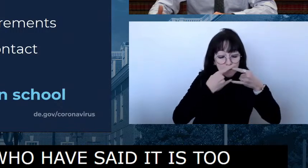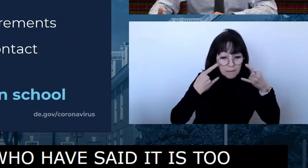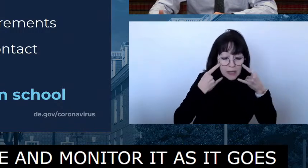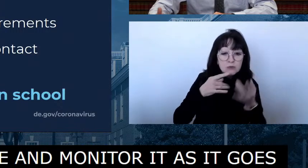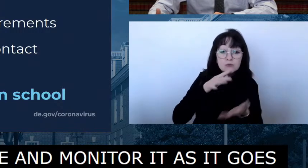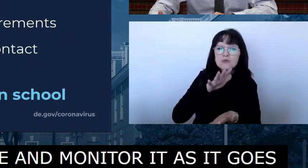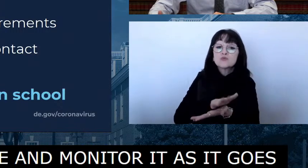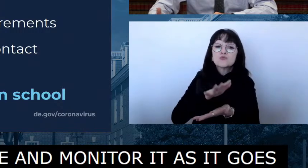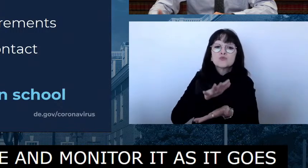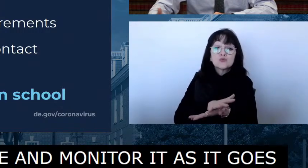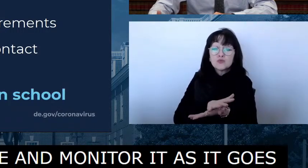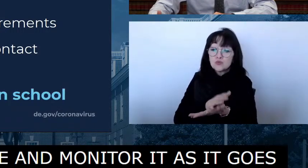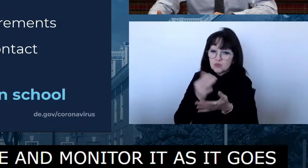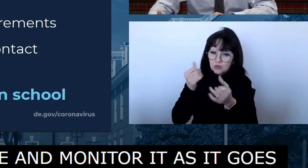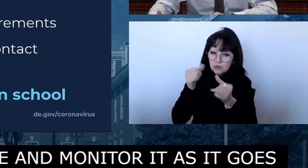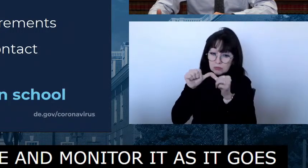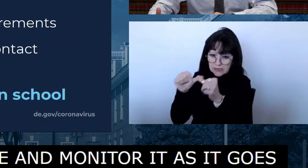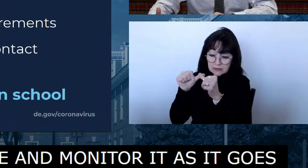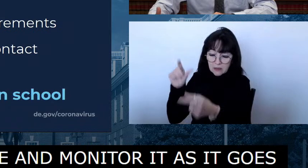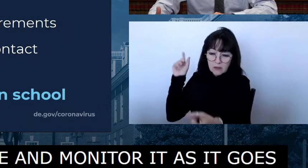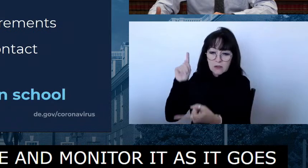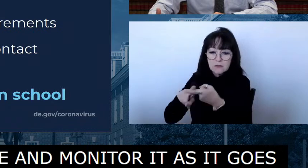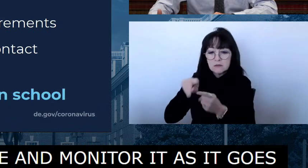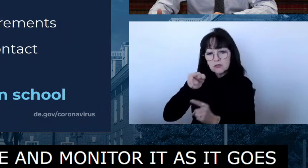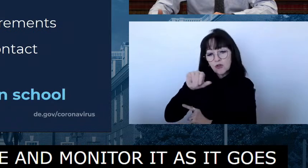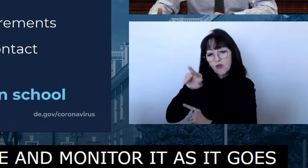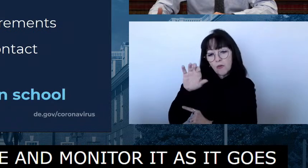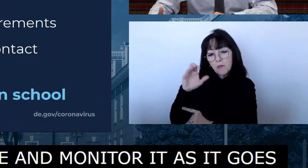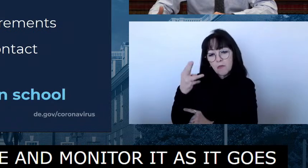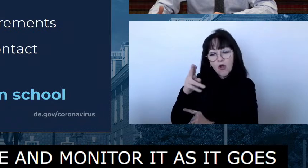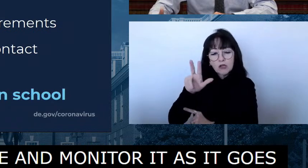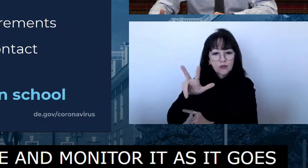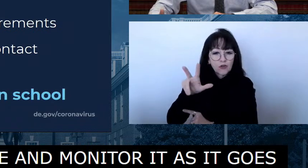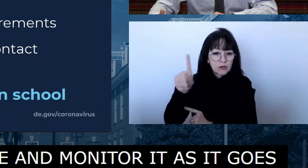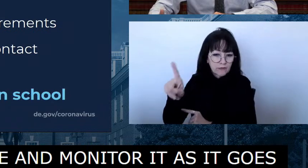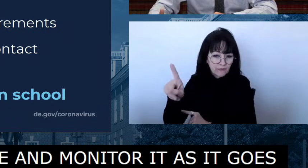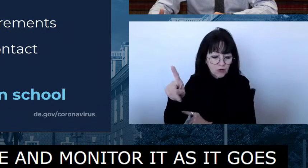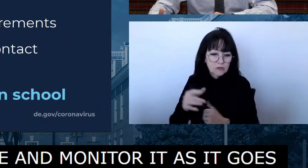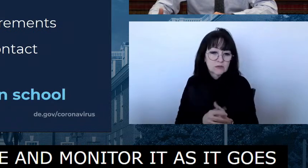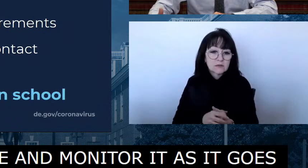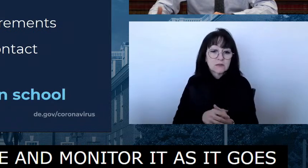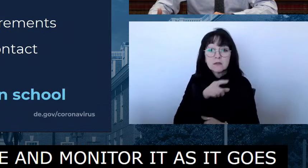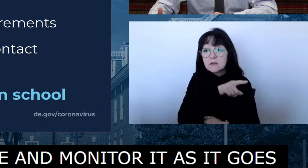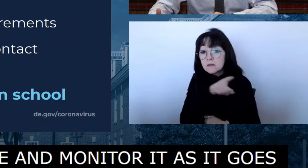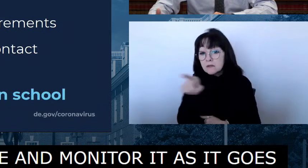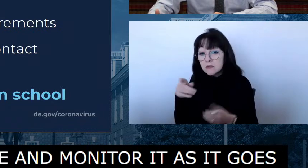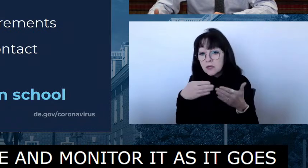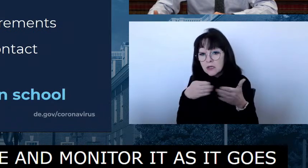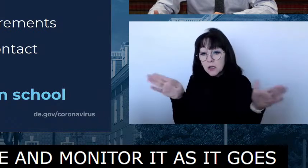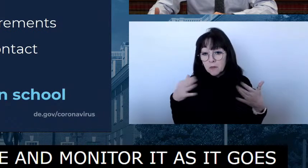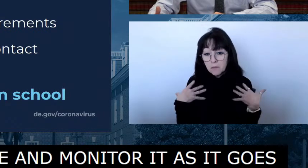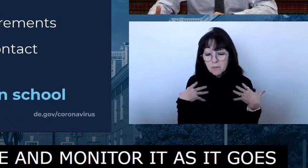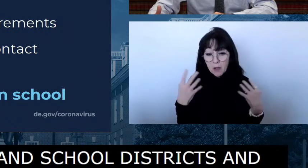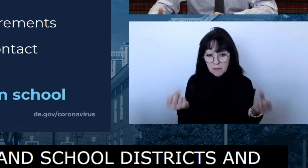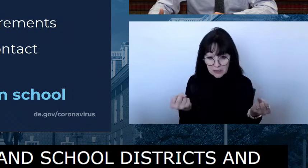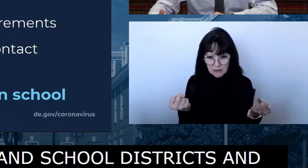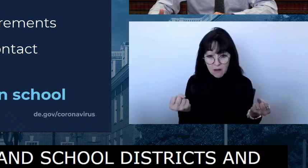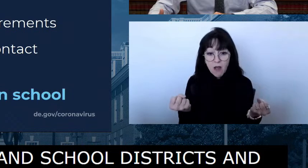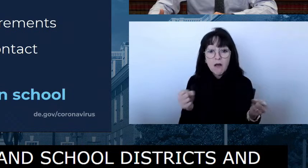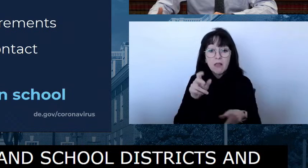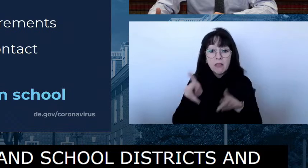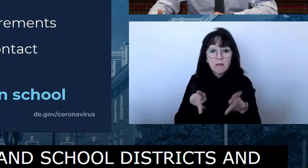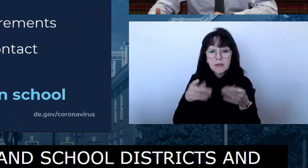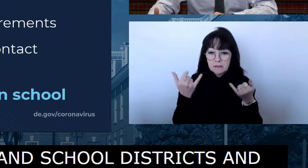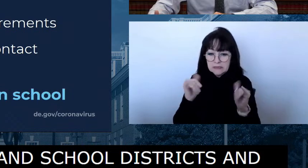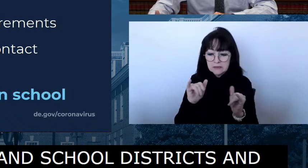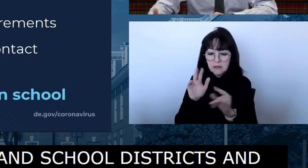decisions. We still have public health employees who have been assigned to each of the districts and